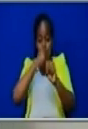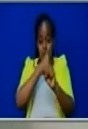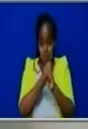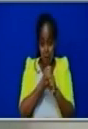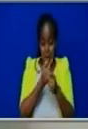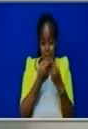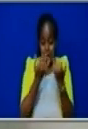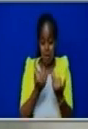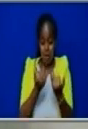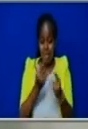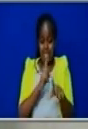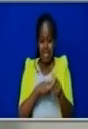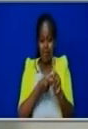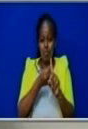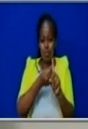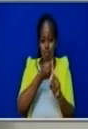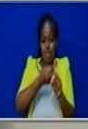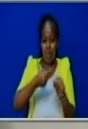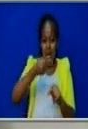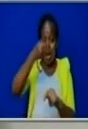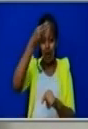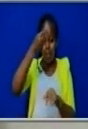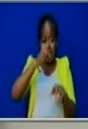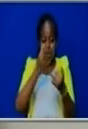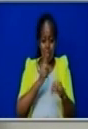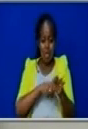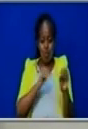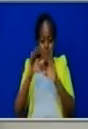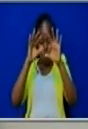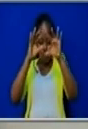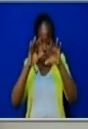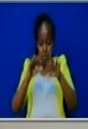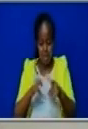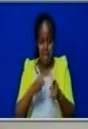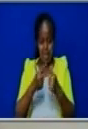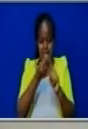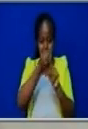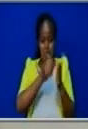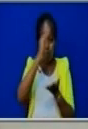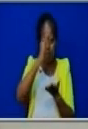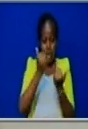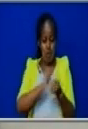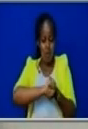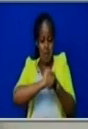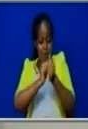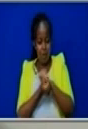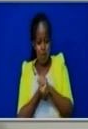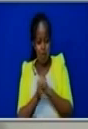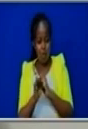but the temperature are rising as you go down. Therefore, there's conversion from solid to liquid. But